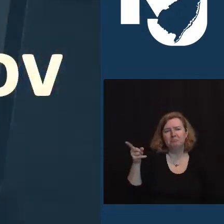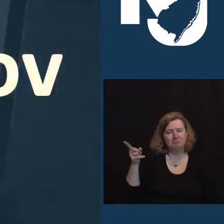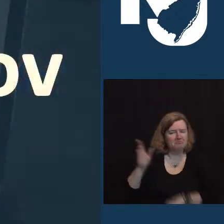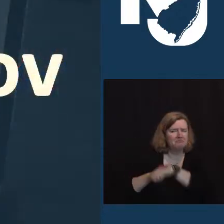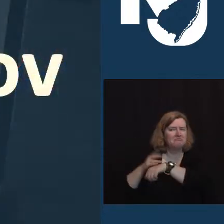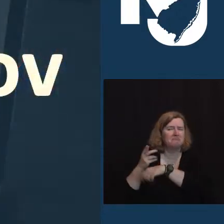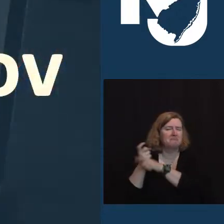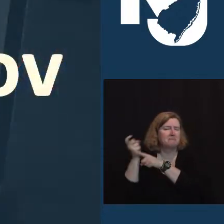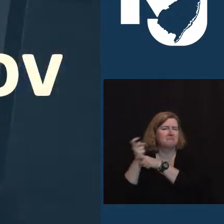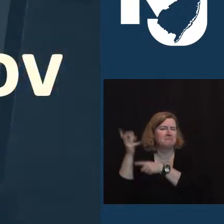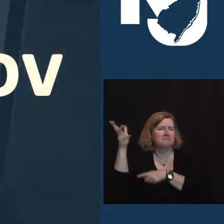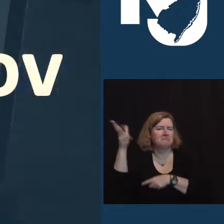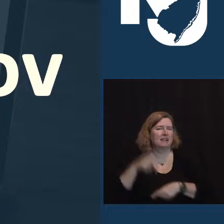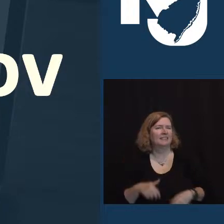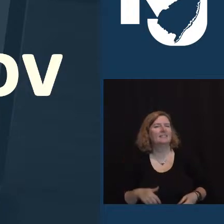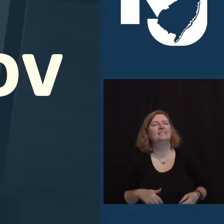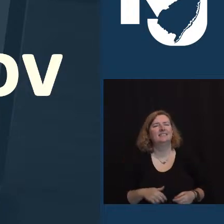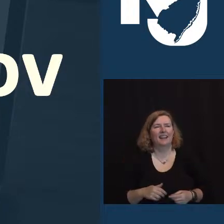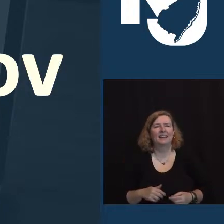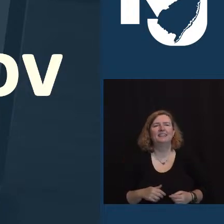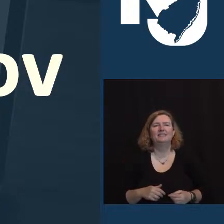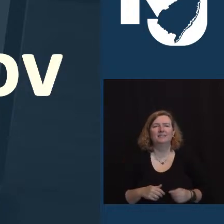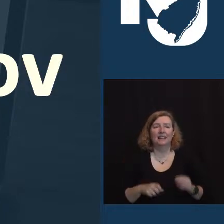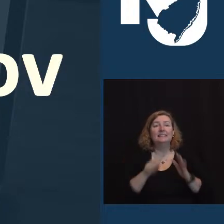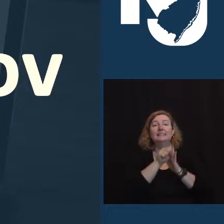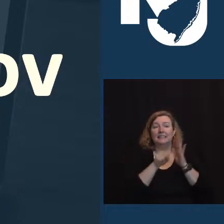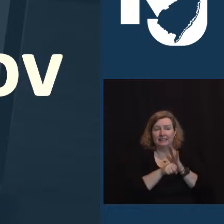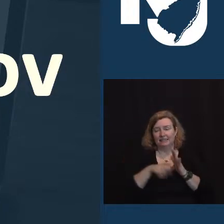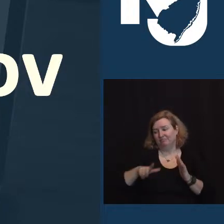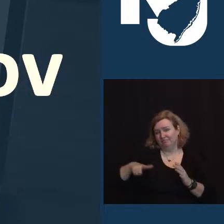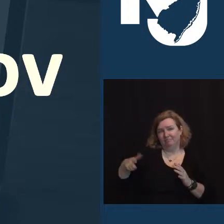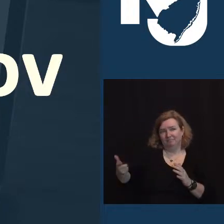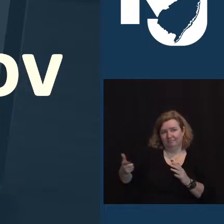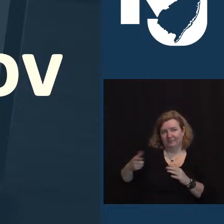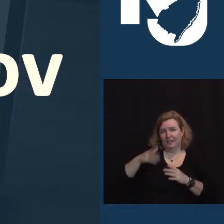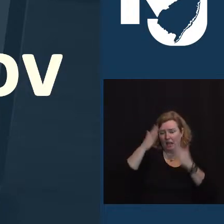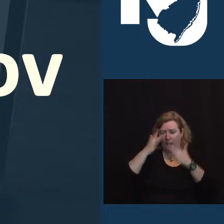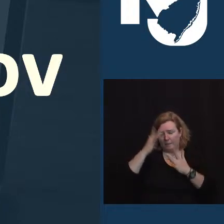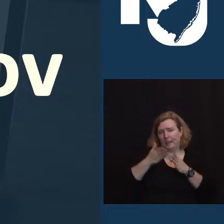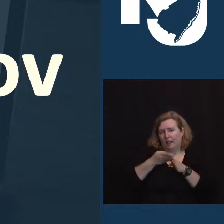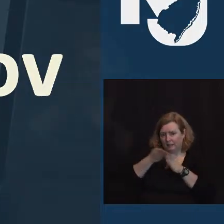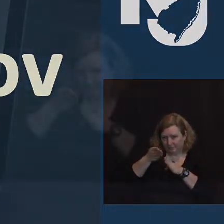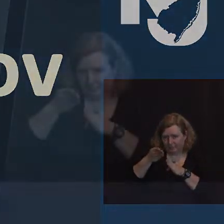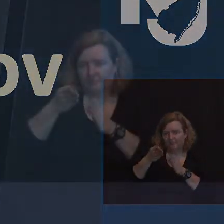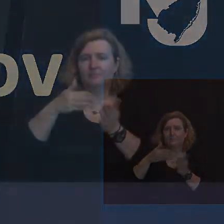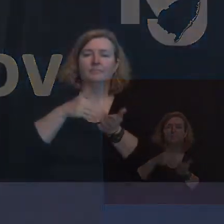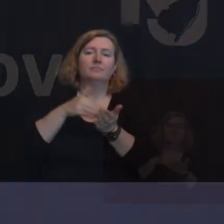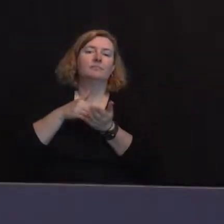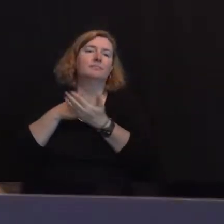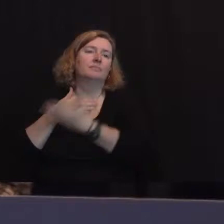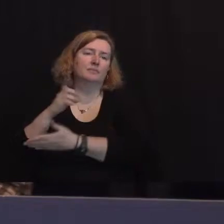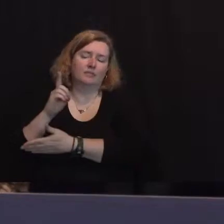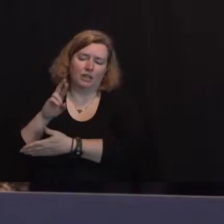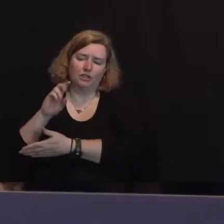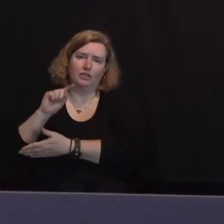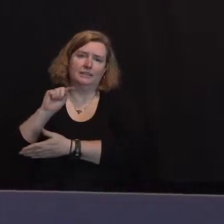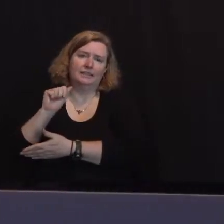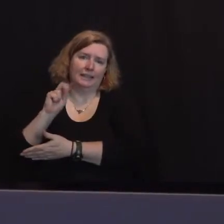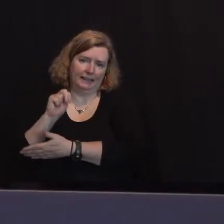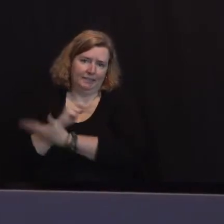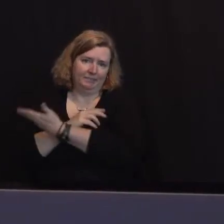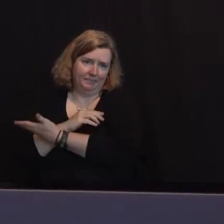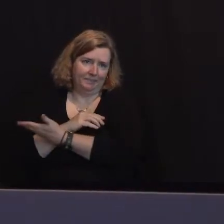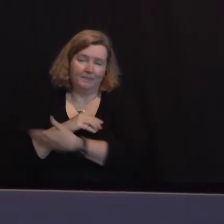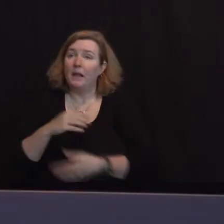over to the state's epidemiologist. Please help me welcome Dr. Christina Tan. Thank you, Governor. Good afternoon. As